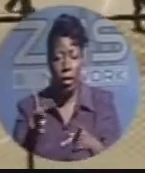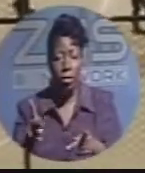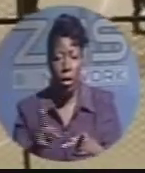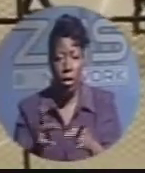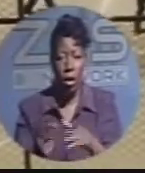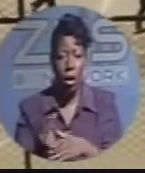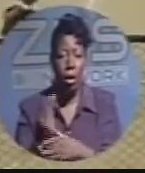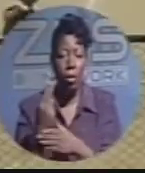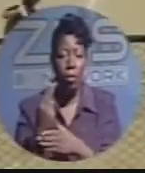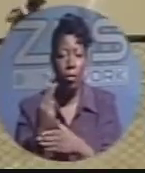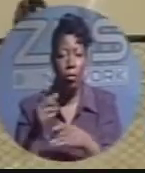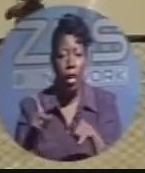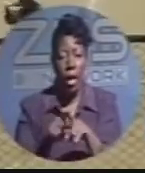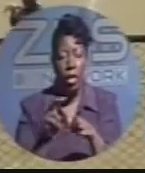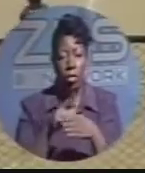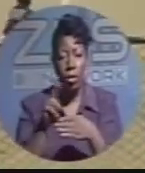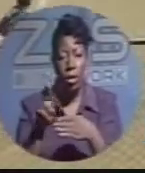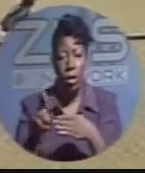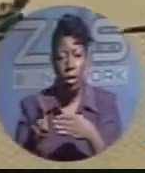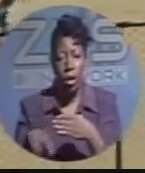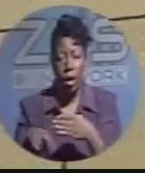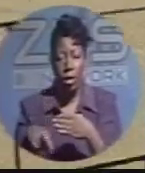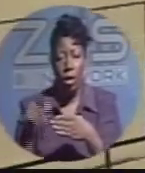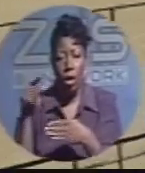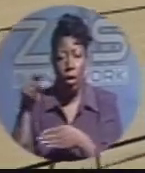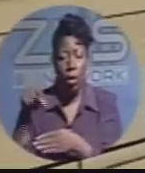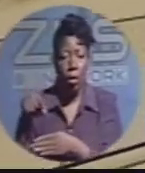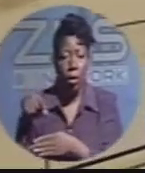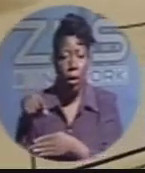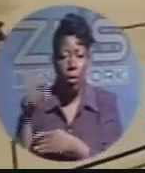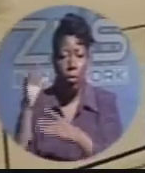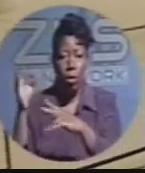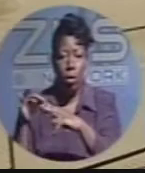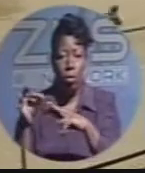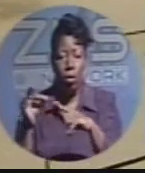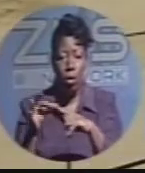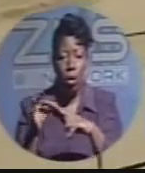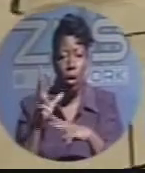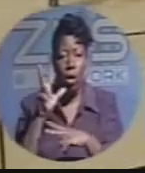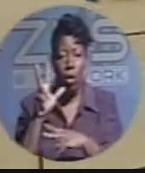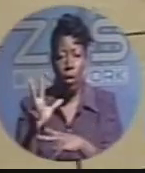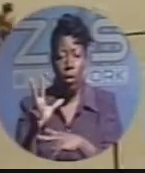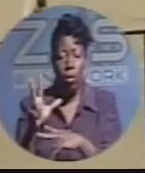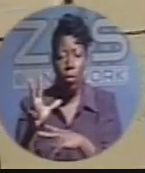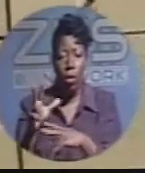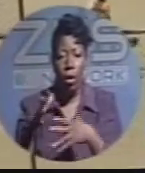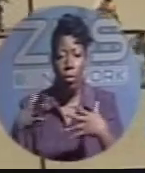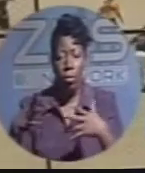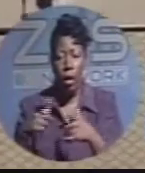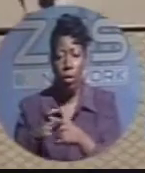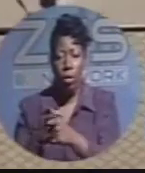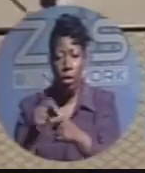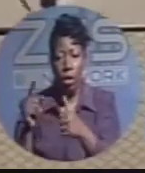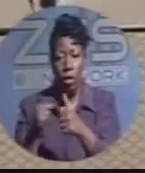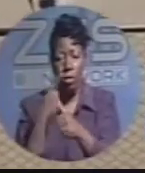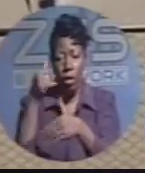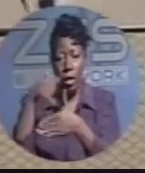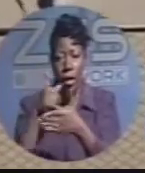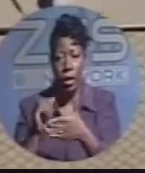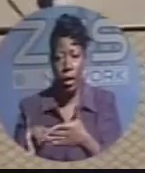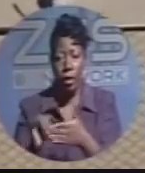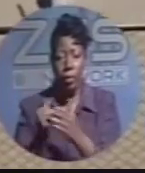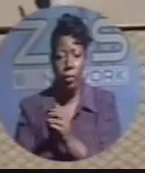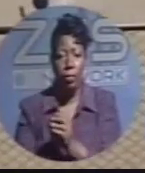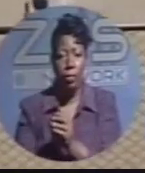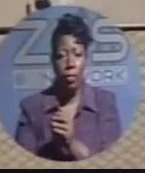plate. As a result, Guatemala would score three big runs in the first inning. Now in the